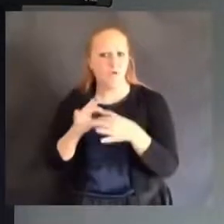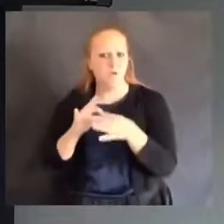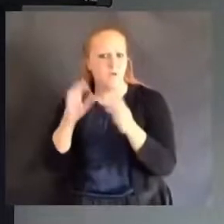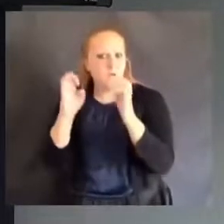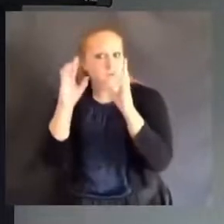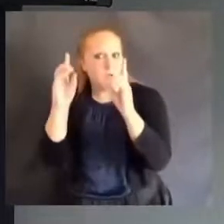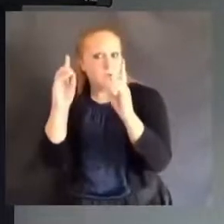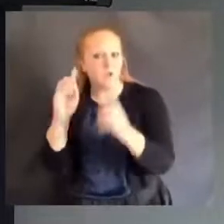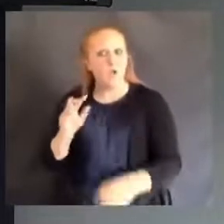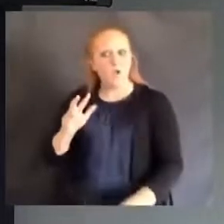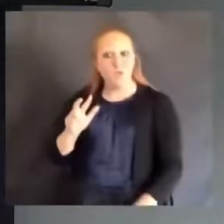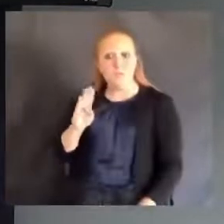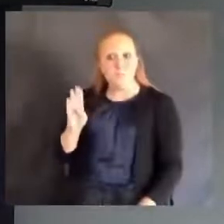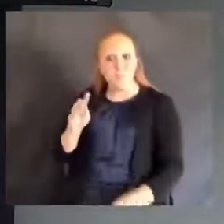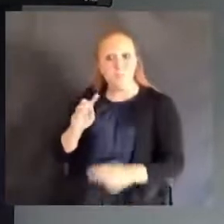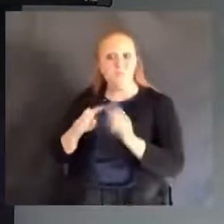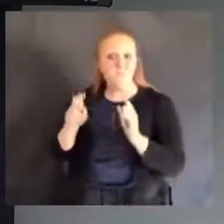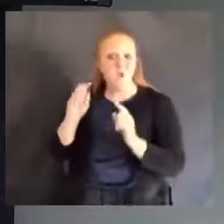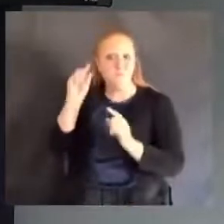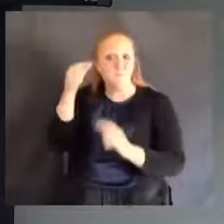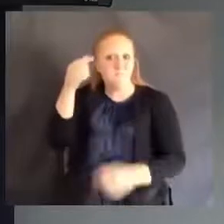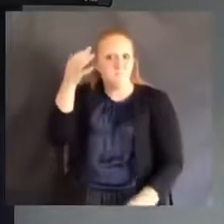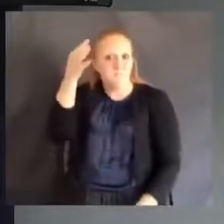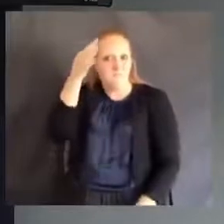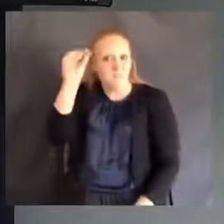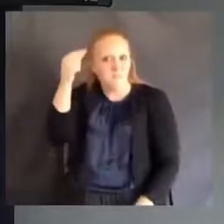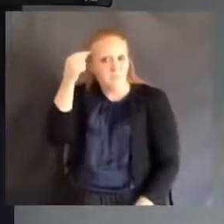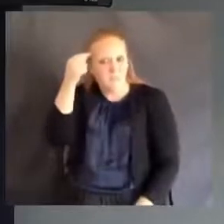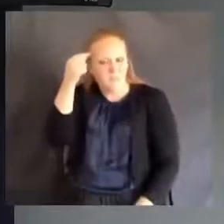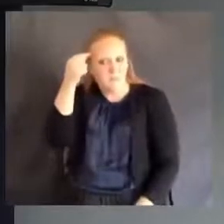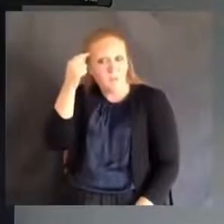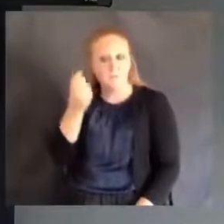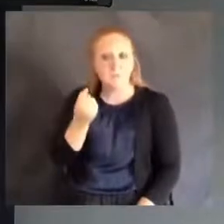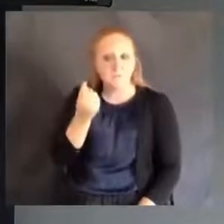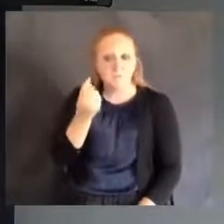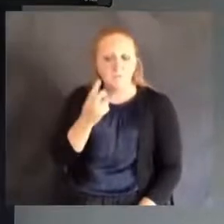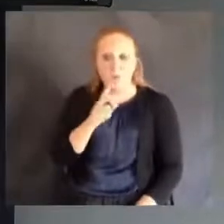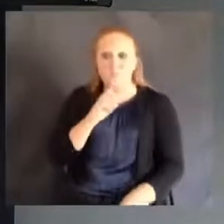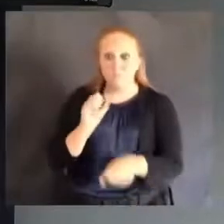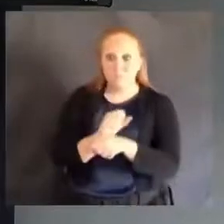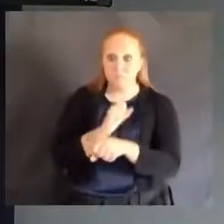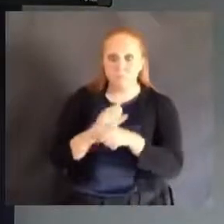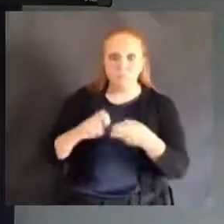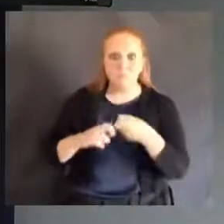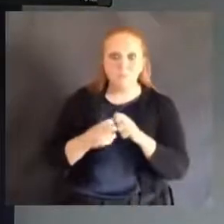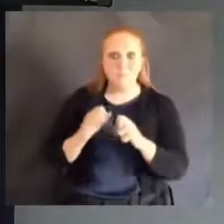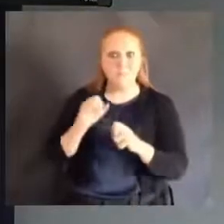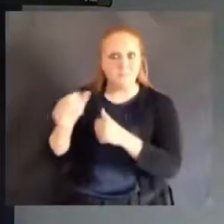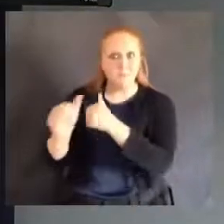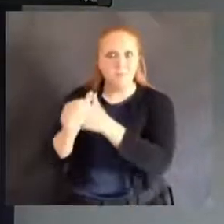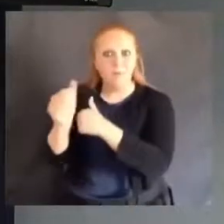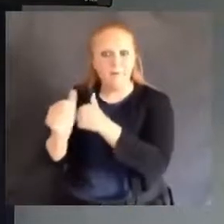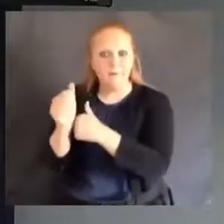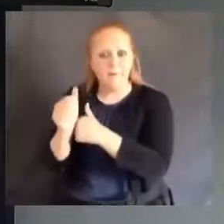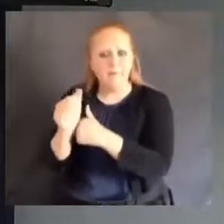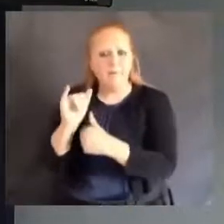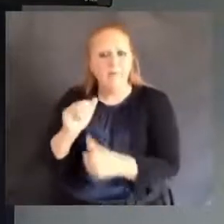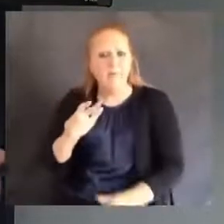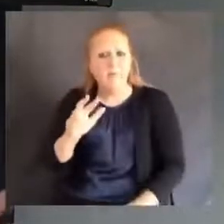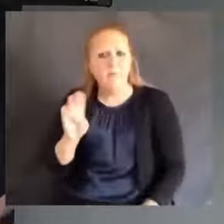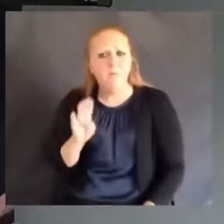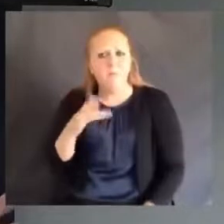federal government, so it's not as much. And the real sad issue is if that is the threat, that mostly goes to the highest need students that we have,